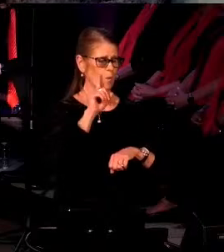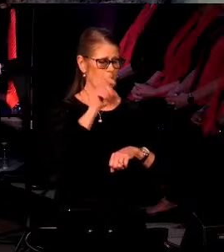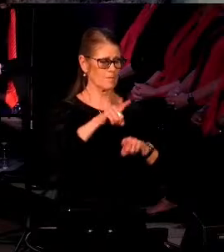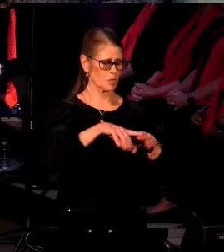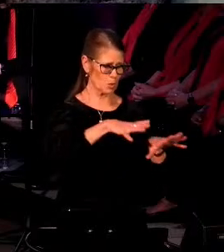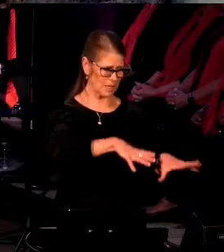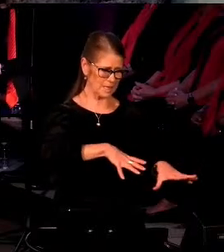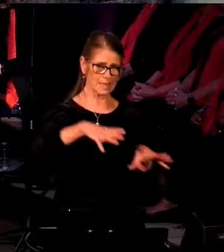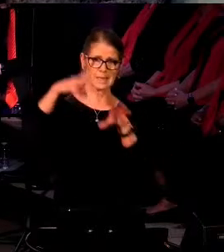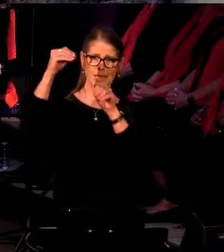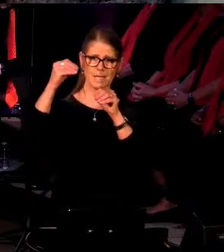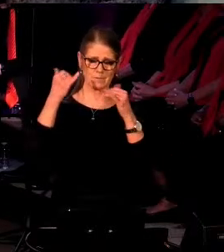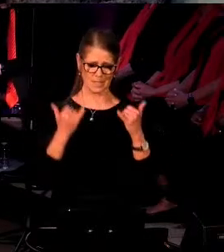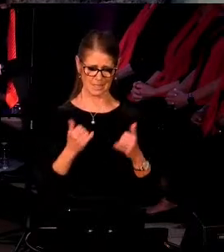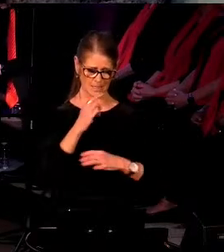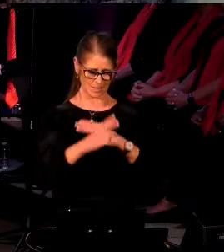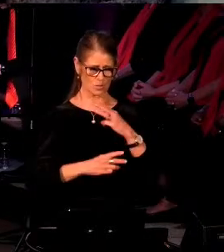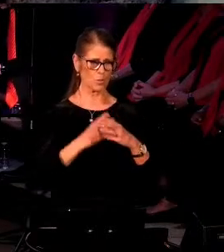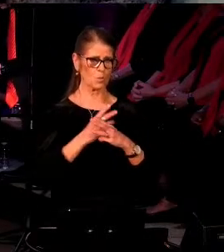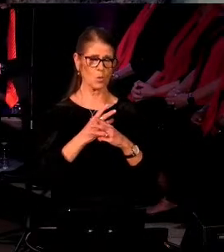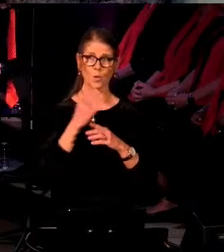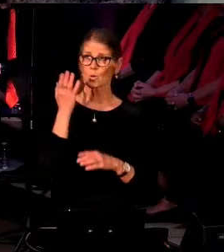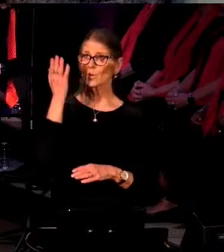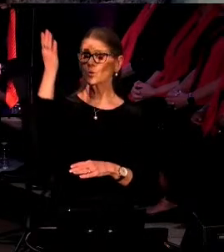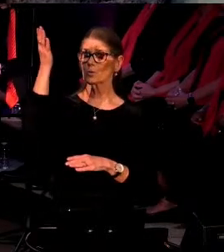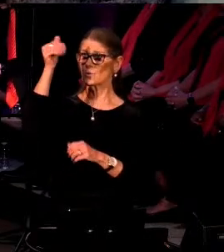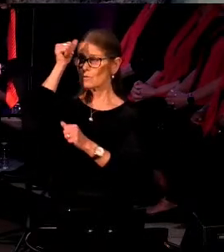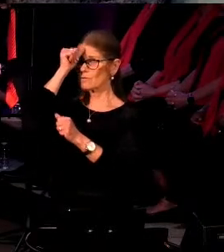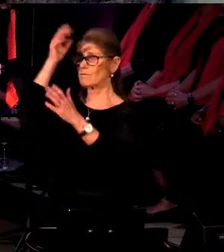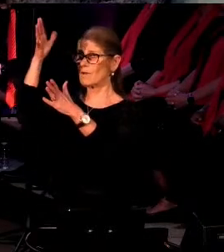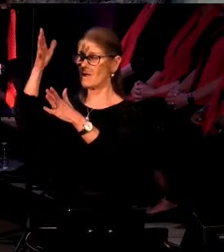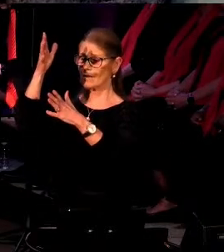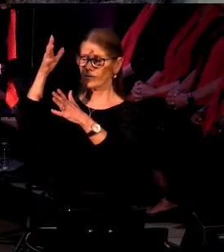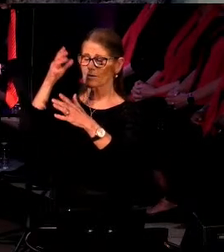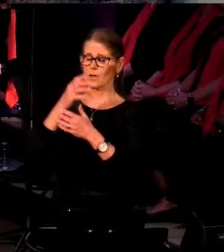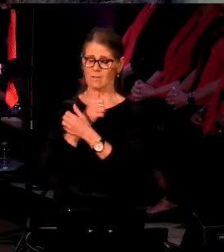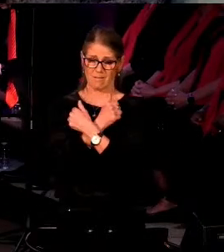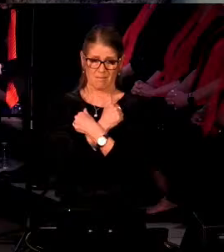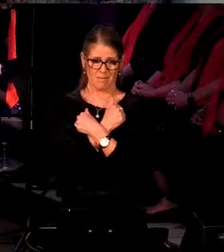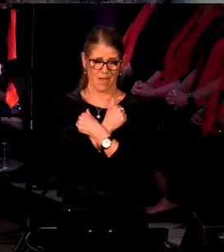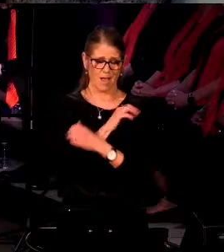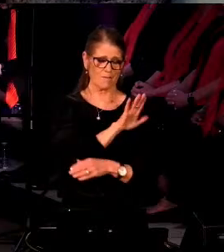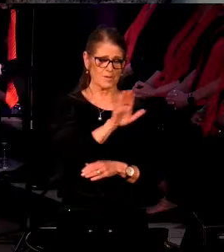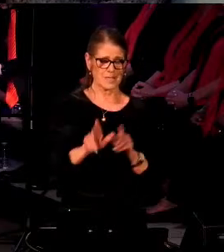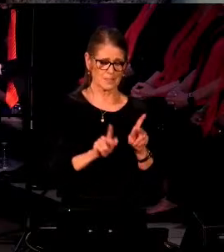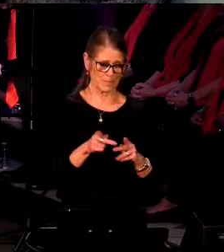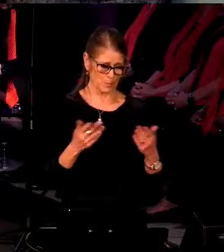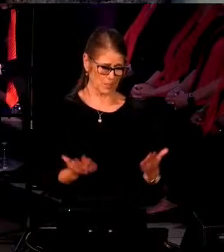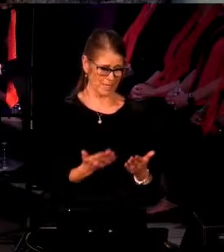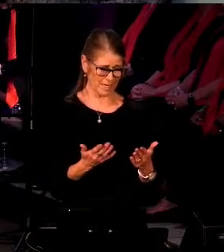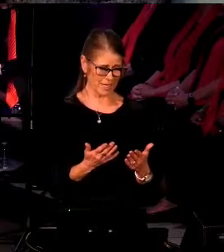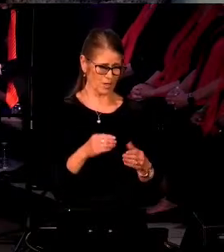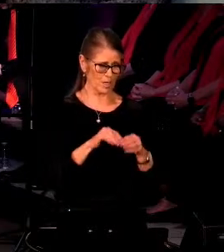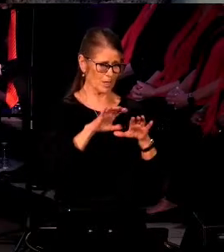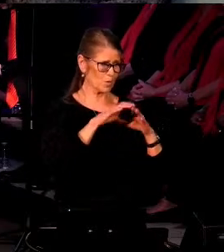Father. And having loved his own who were here in the world, he loved them to the